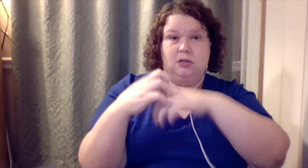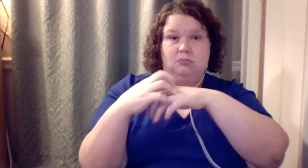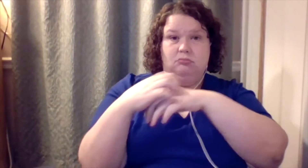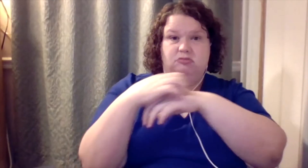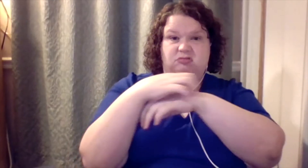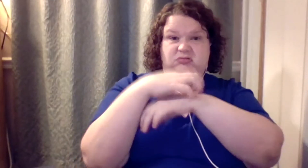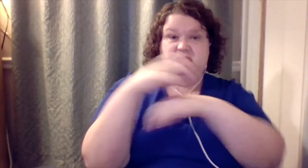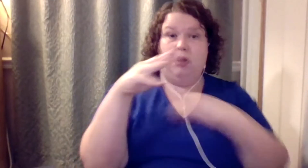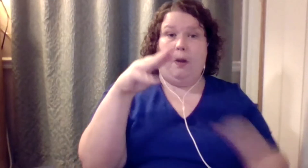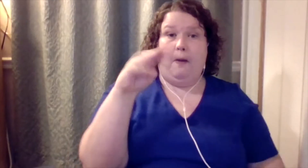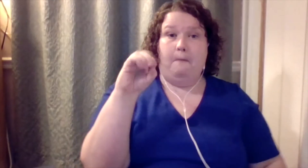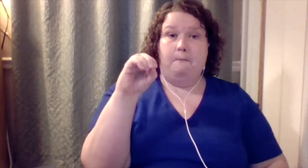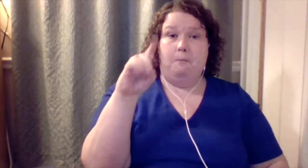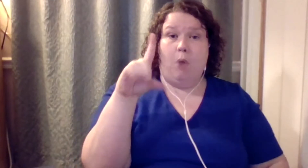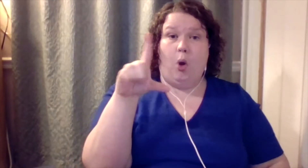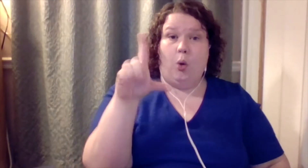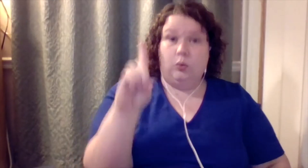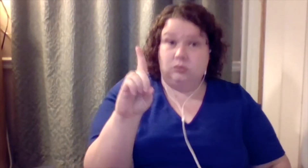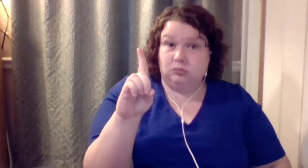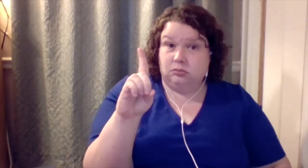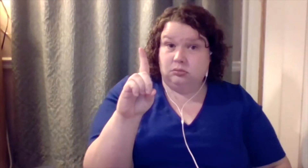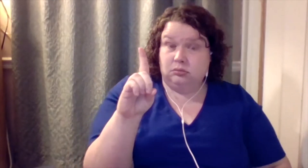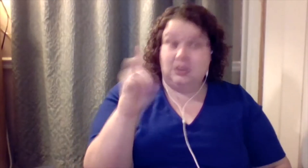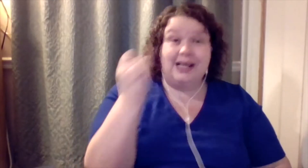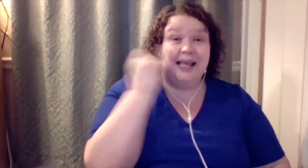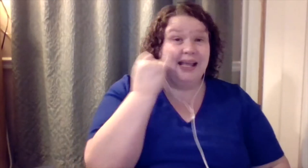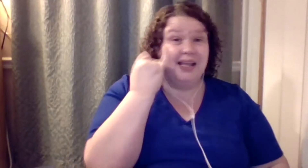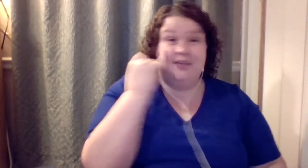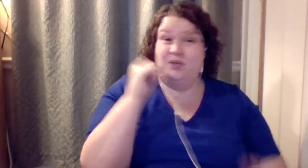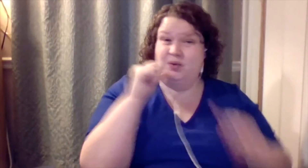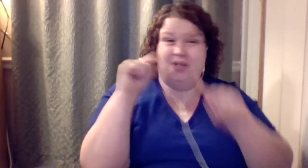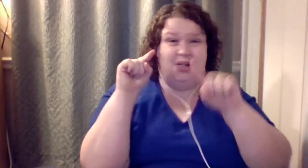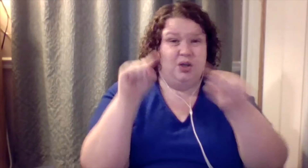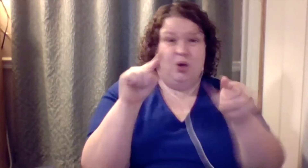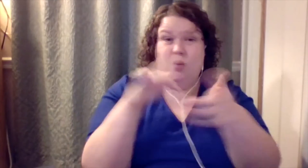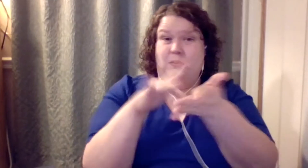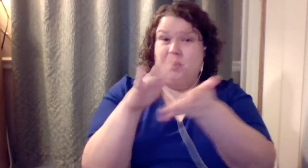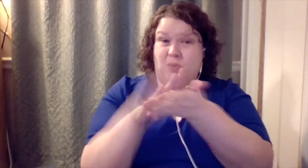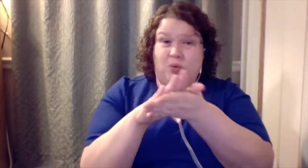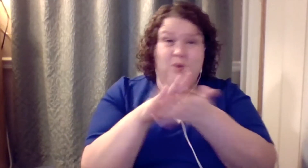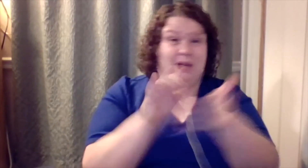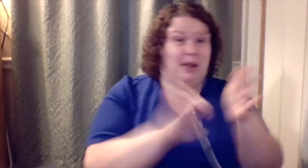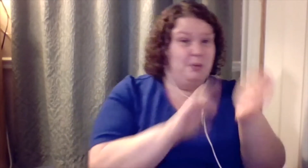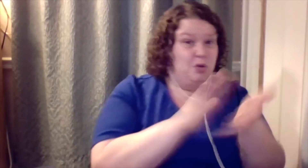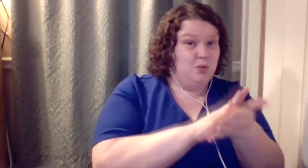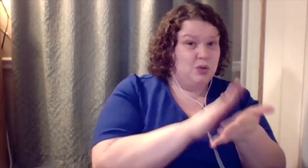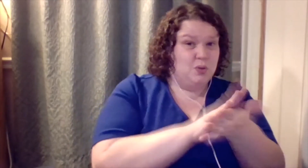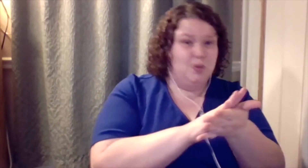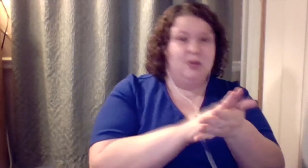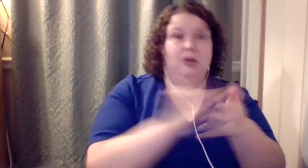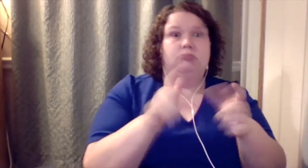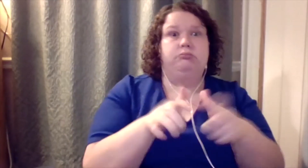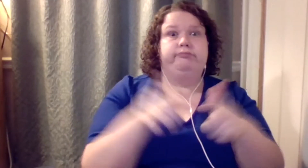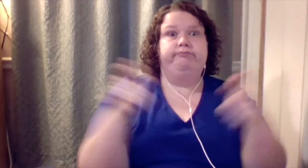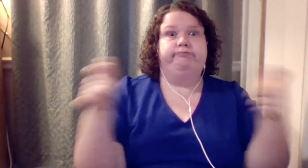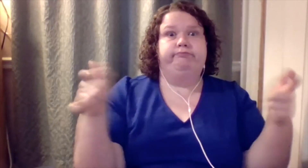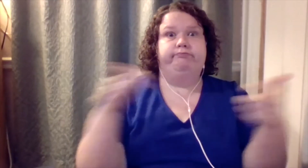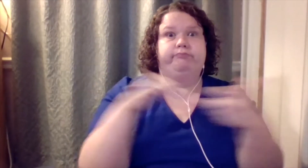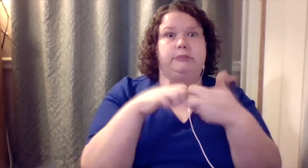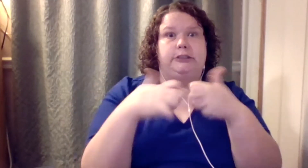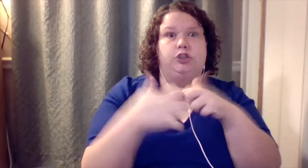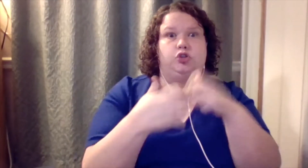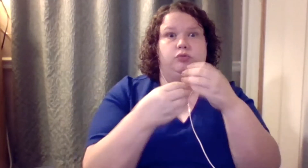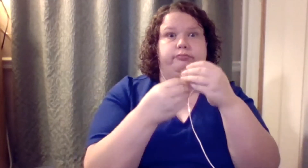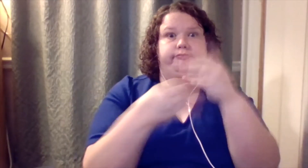the tours of all the middle and elementary schools, I mean, there's just a lot of issues. And so are we saying that the best strategy for